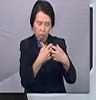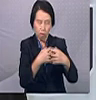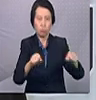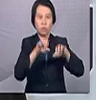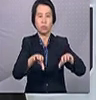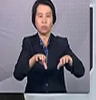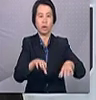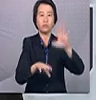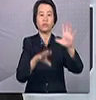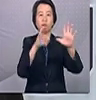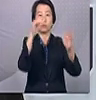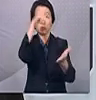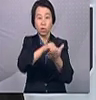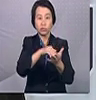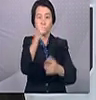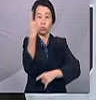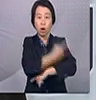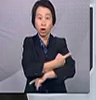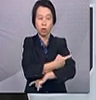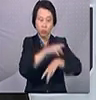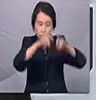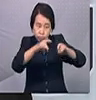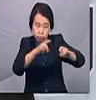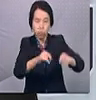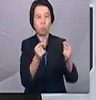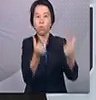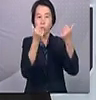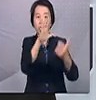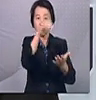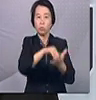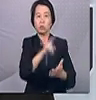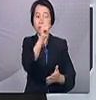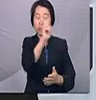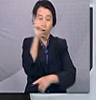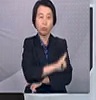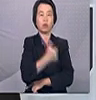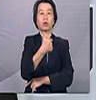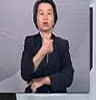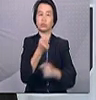5,000 tests per day, additional to what we are doing.